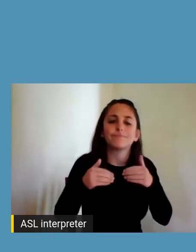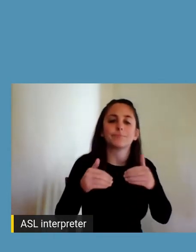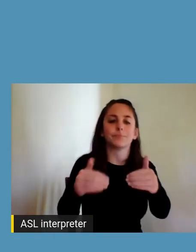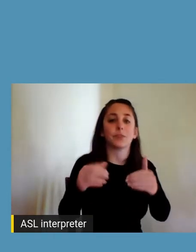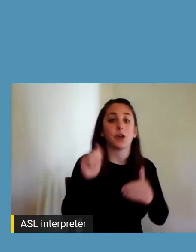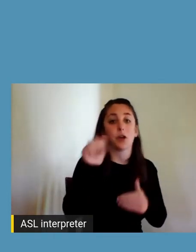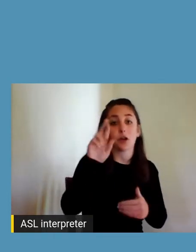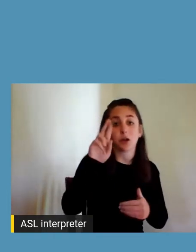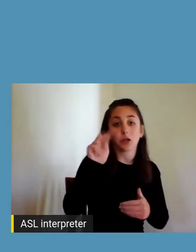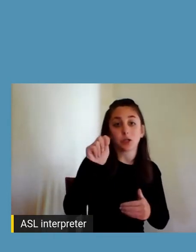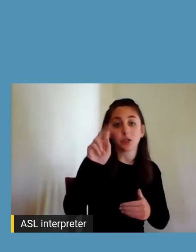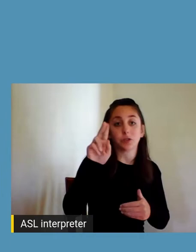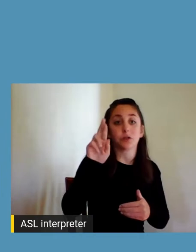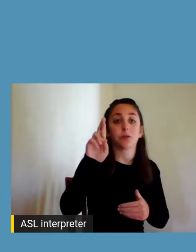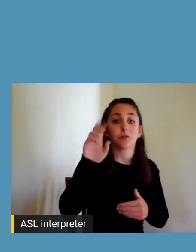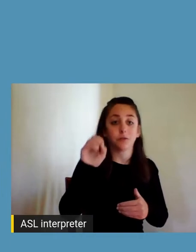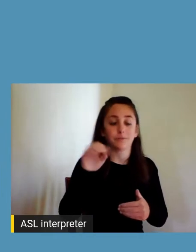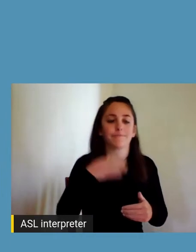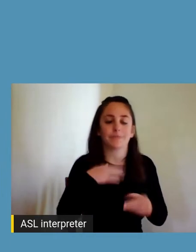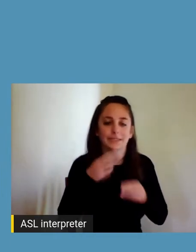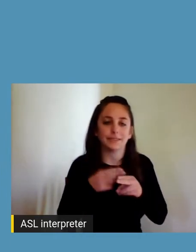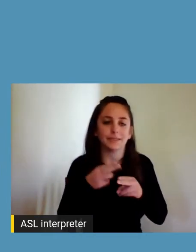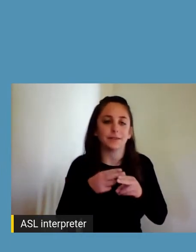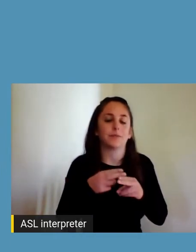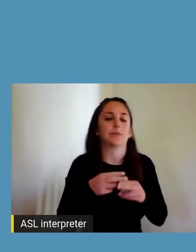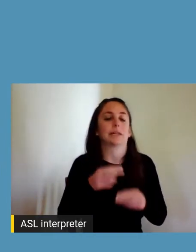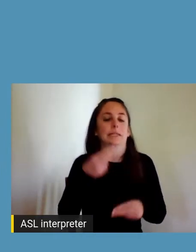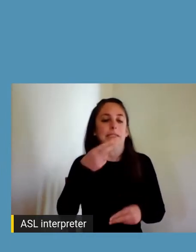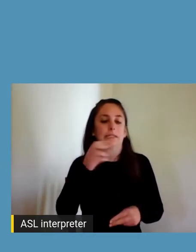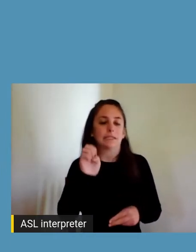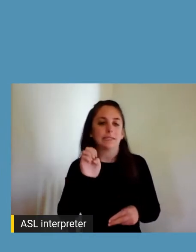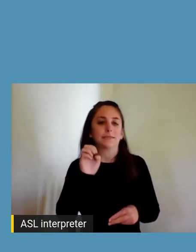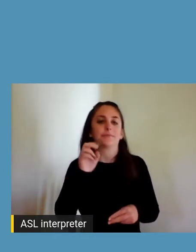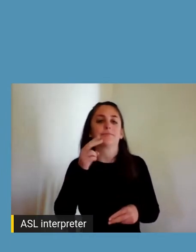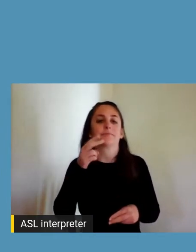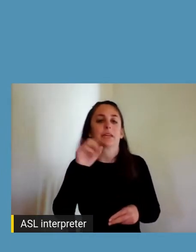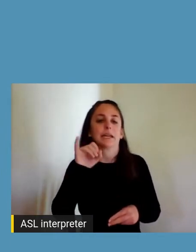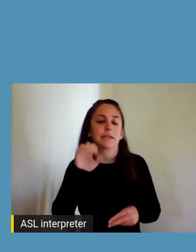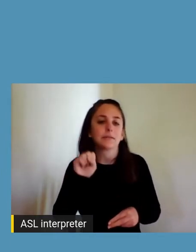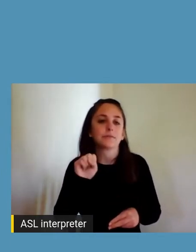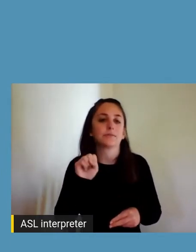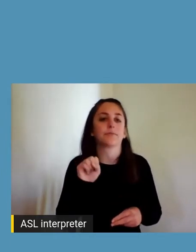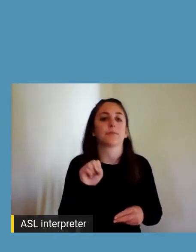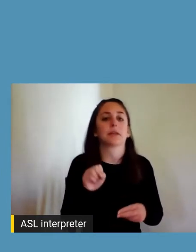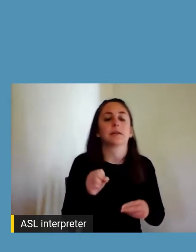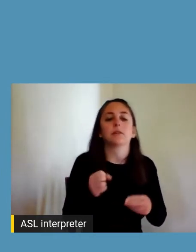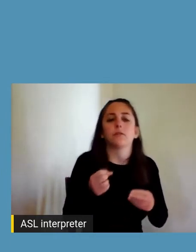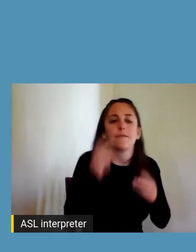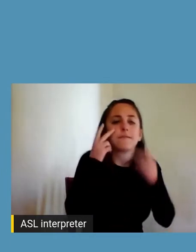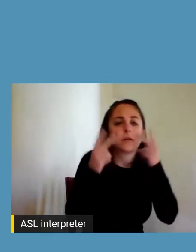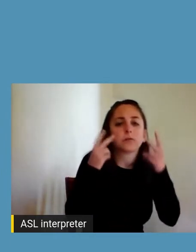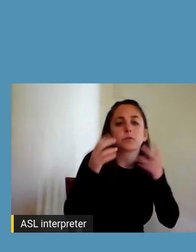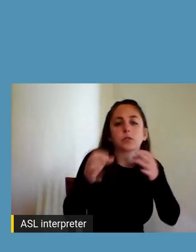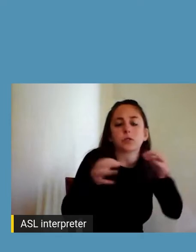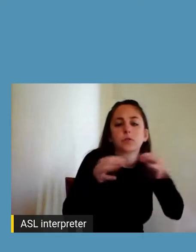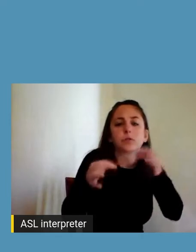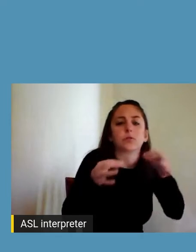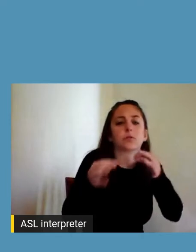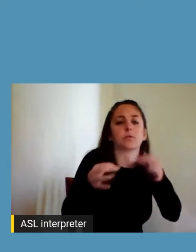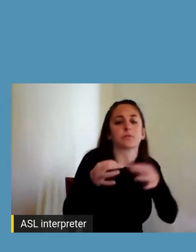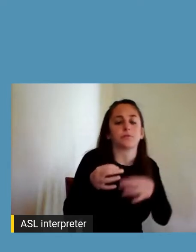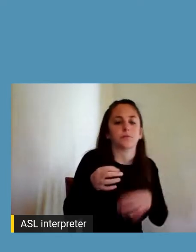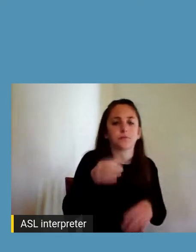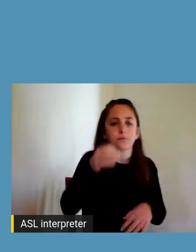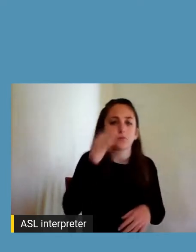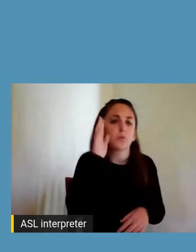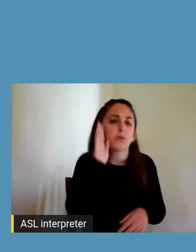My pronouns are he, him, his. Just a little visual description. I am a person with brown hair sitting in my living room with